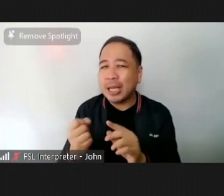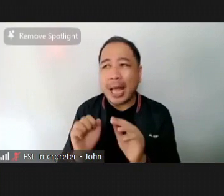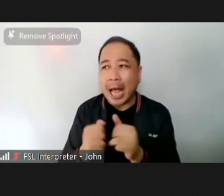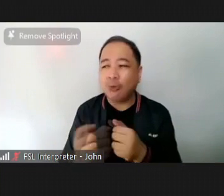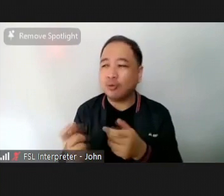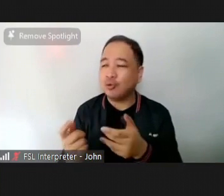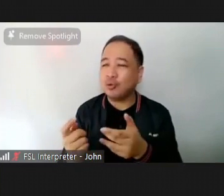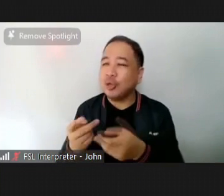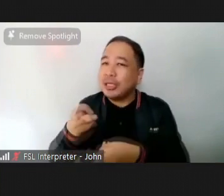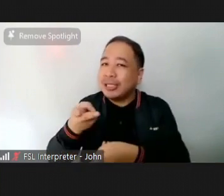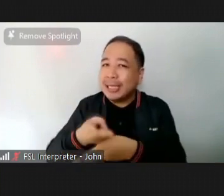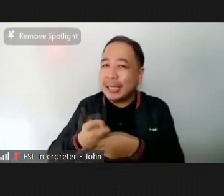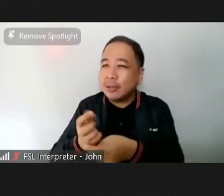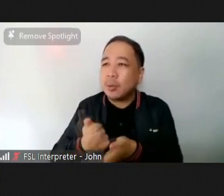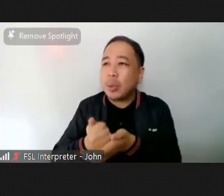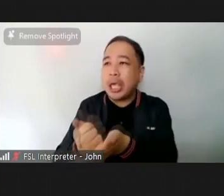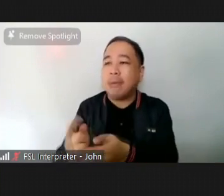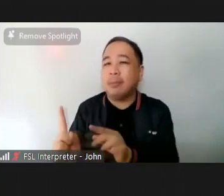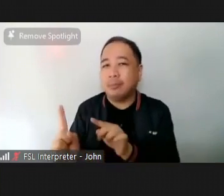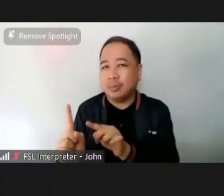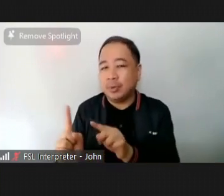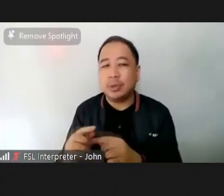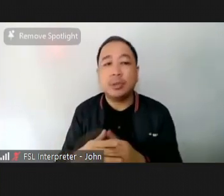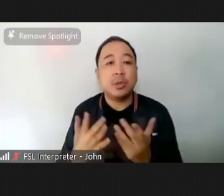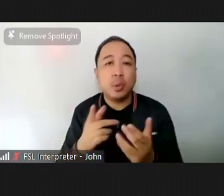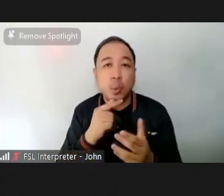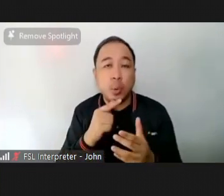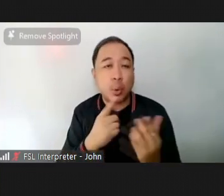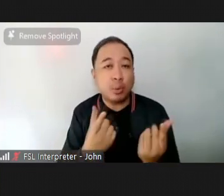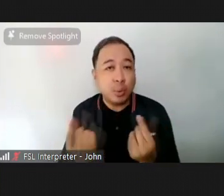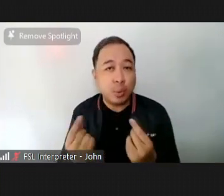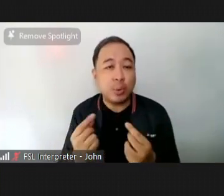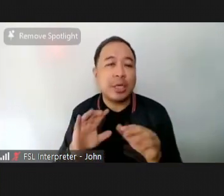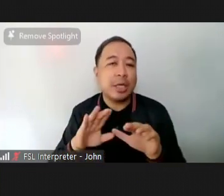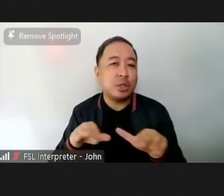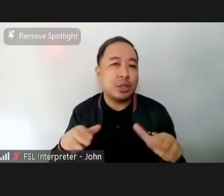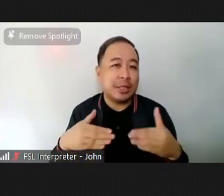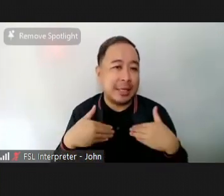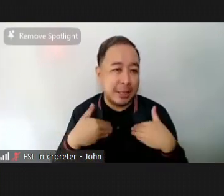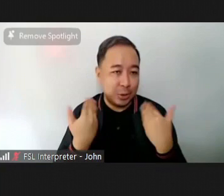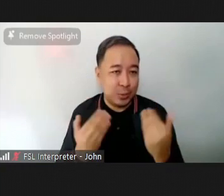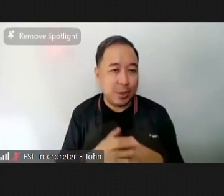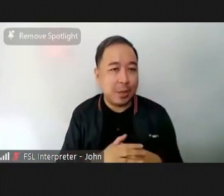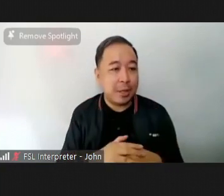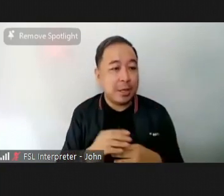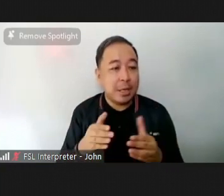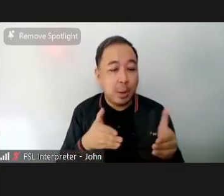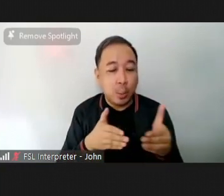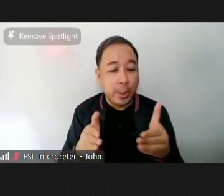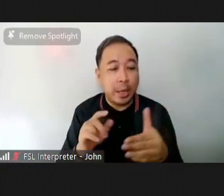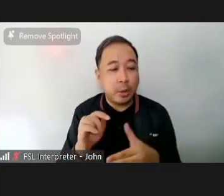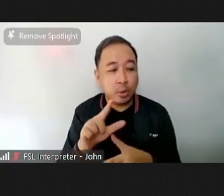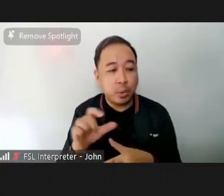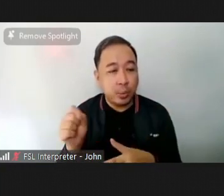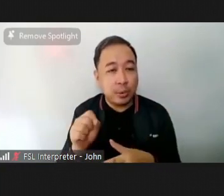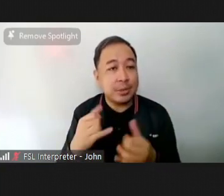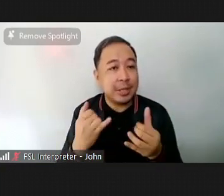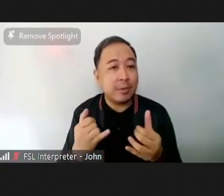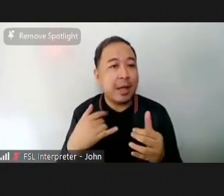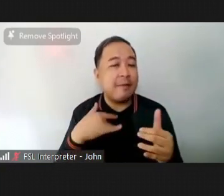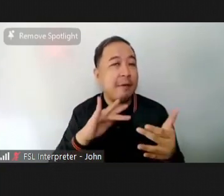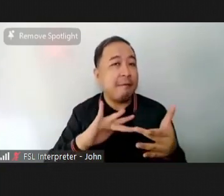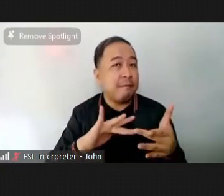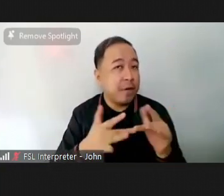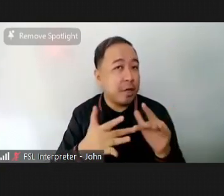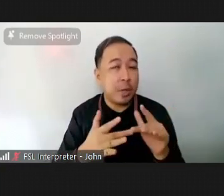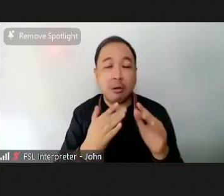So papasok dyan yung children and youth. Pagdating naman sa channel and tools, yung maaari natin gamitin, nandyan yung virtual or